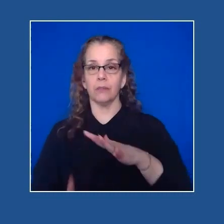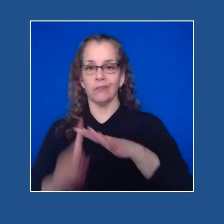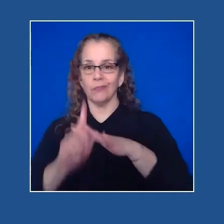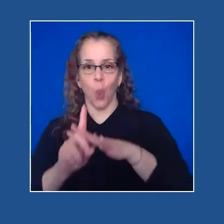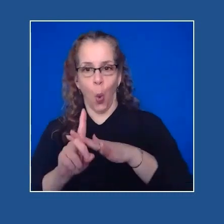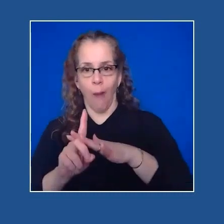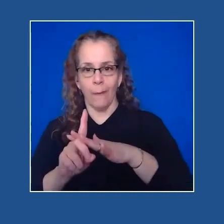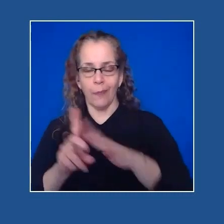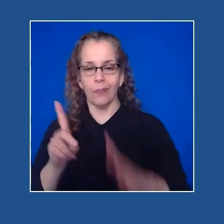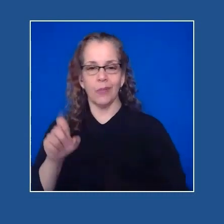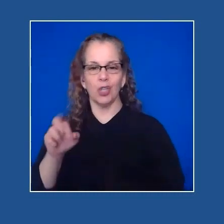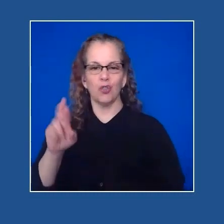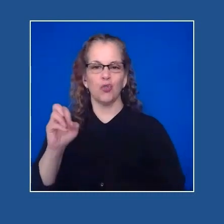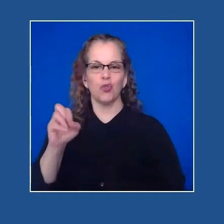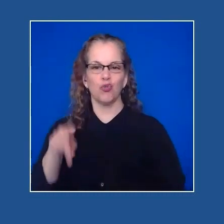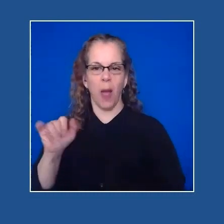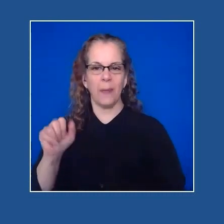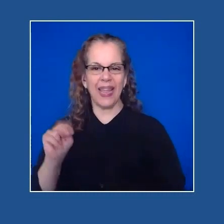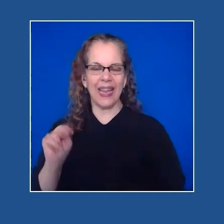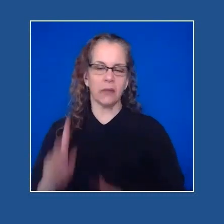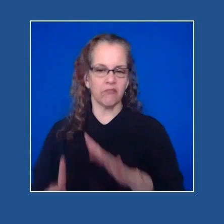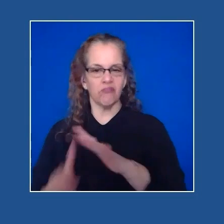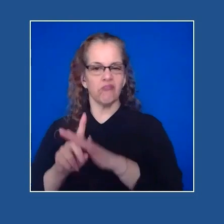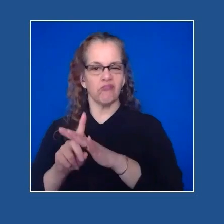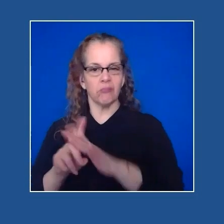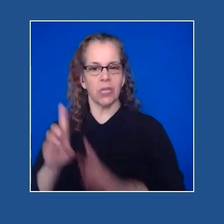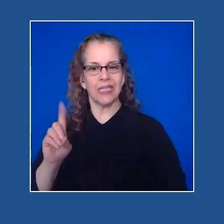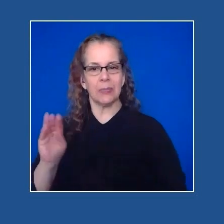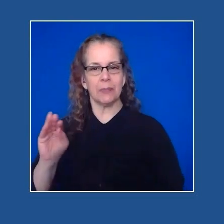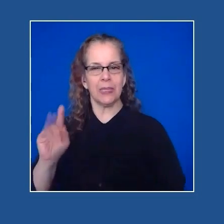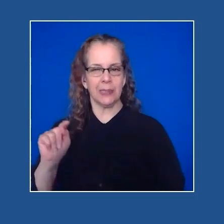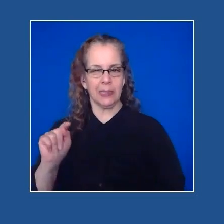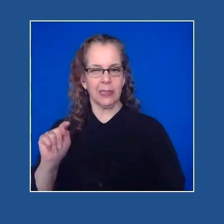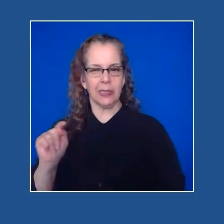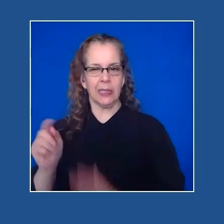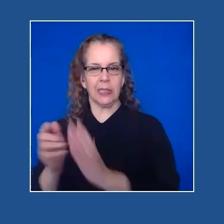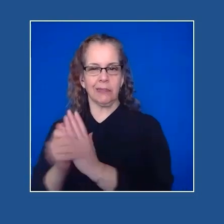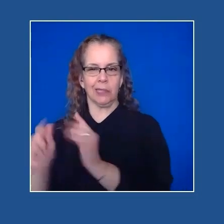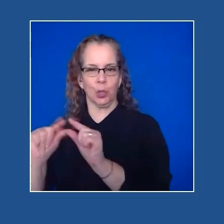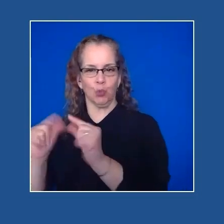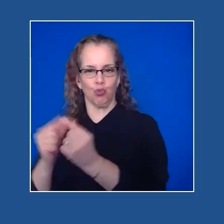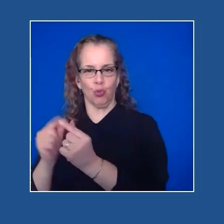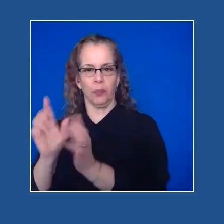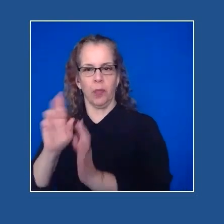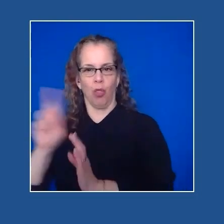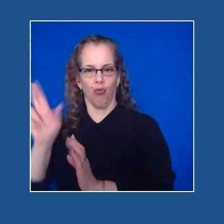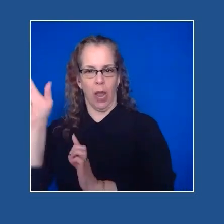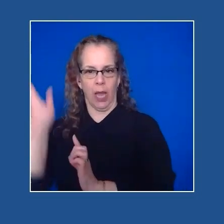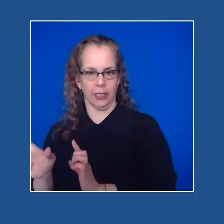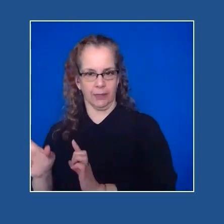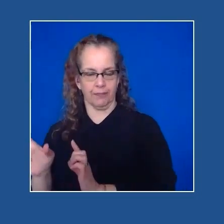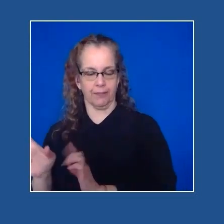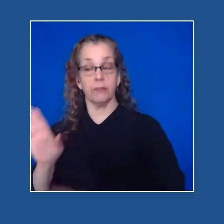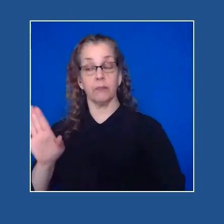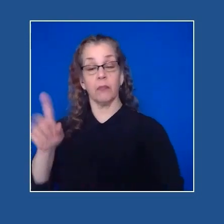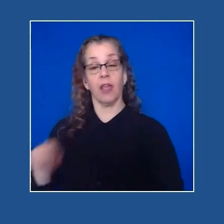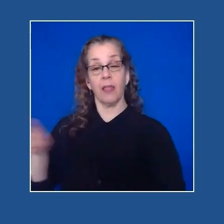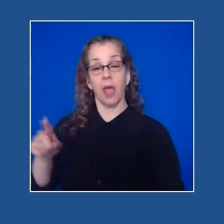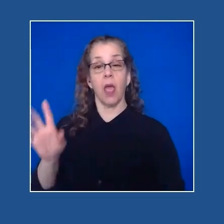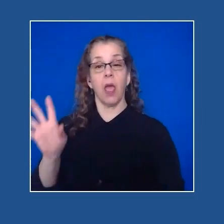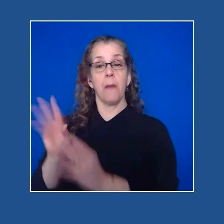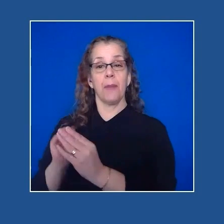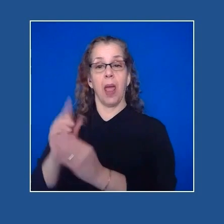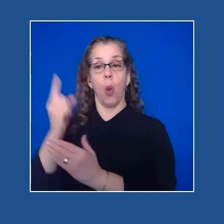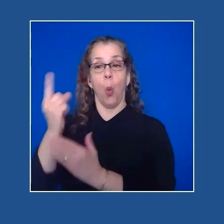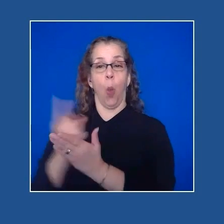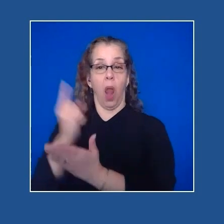in comparison to what we call the standard or adherent DBT skills group. So this group met for 1 hour for 4